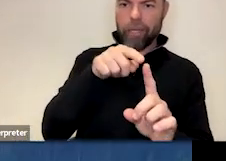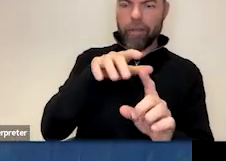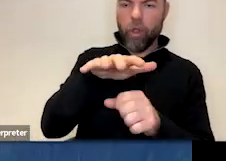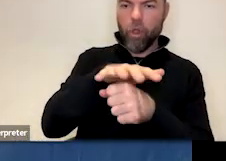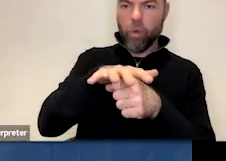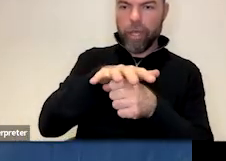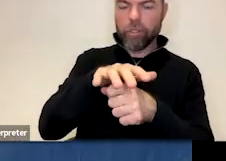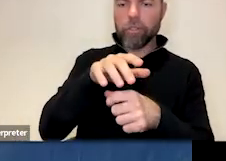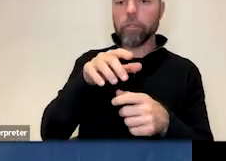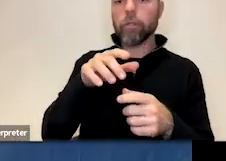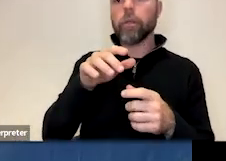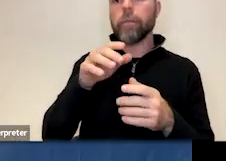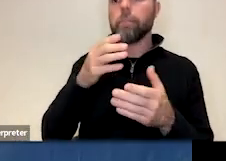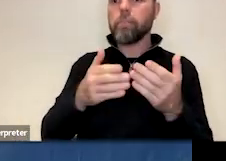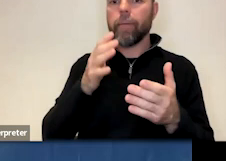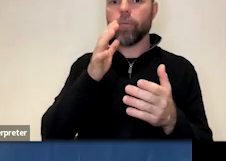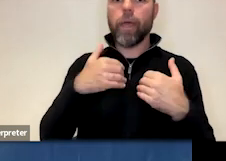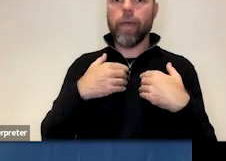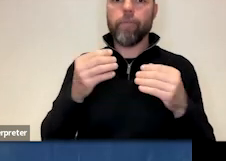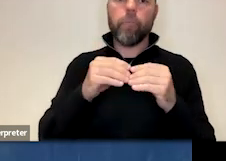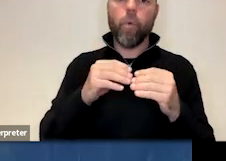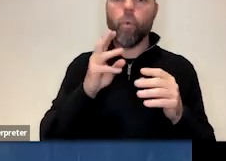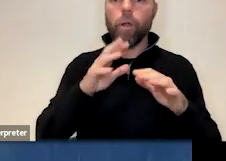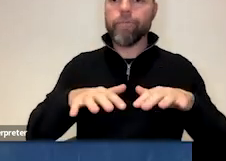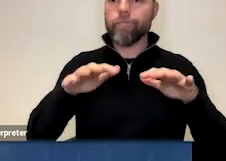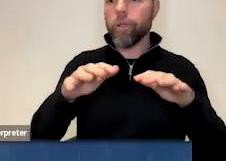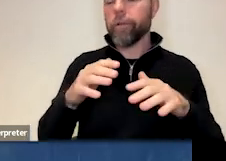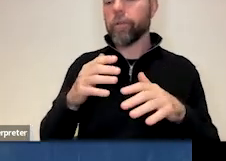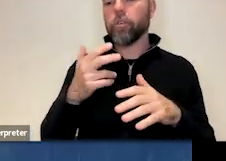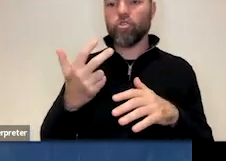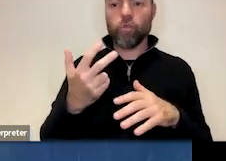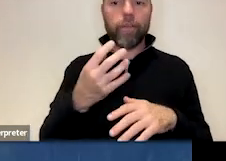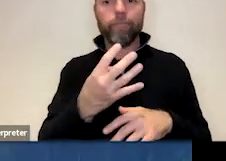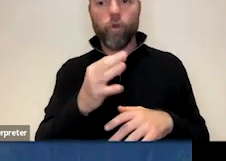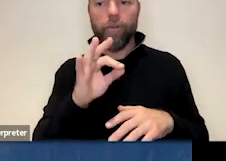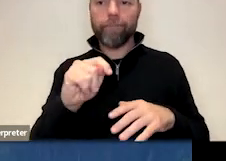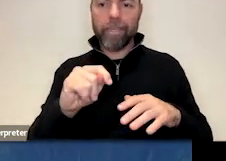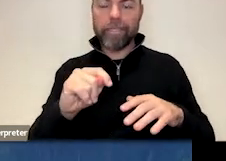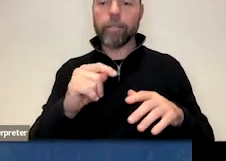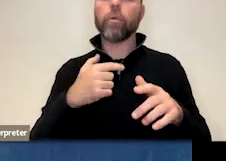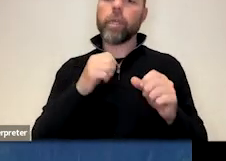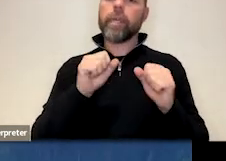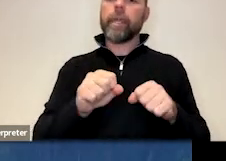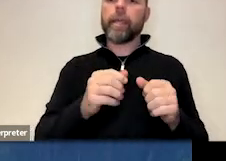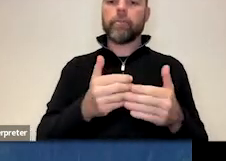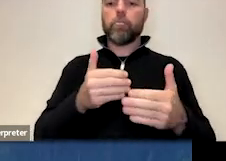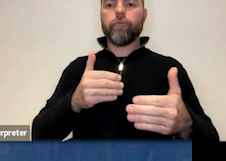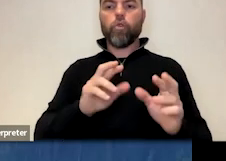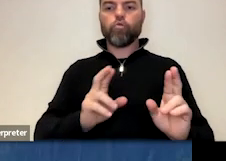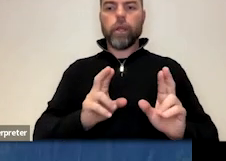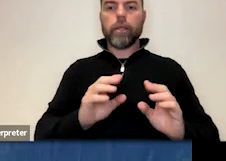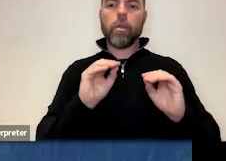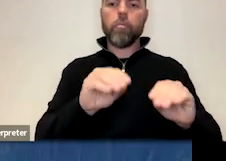of interest could see more severe flooding, let's say 3 or 4 feet, we can take action and put floodgates on